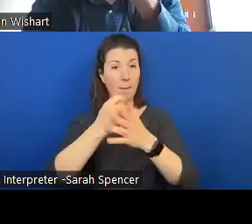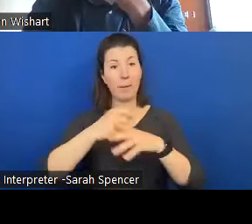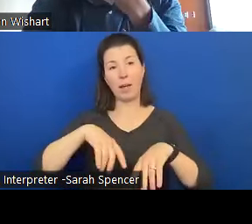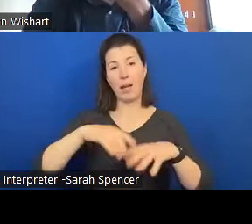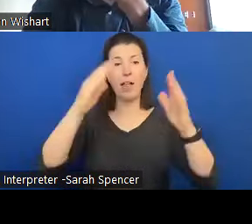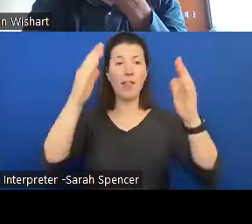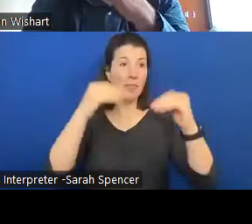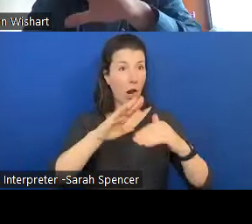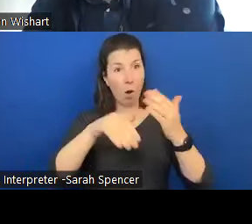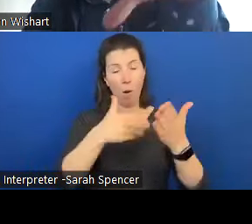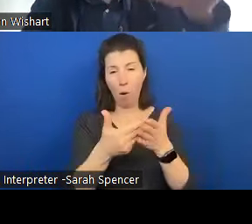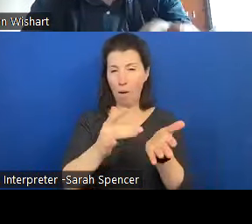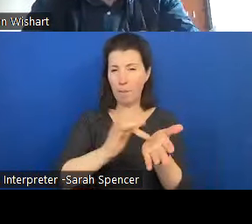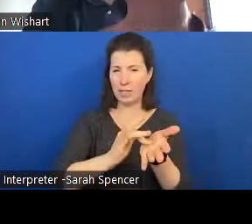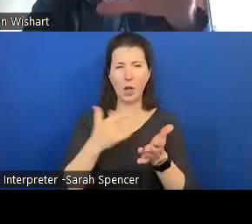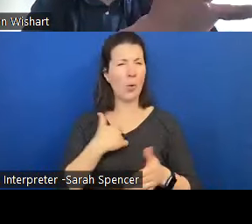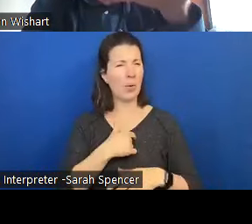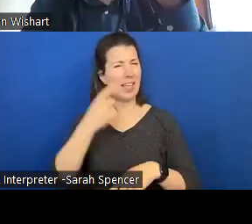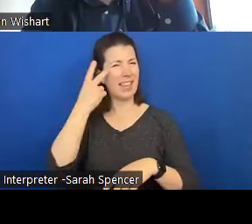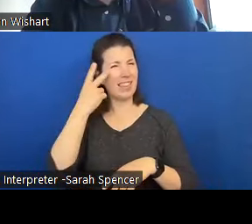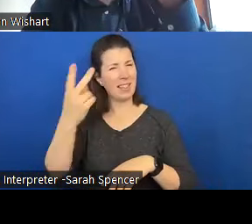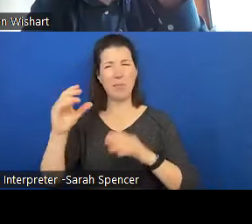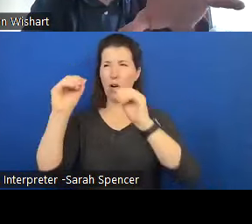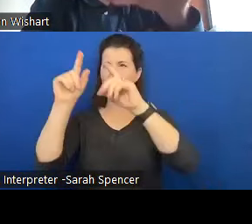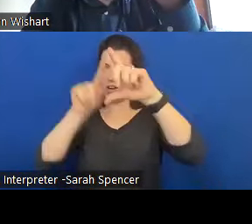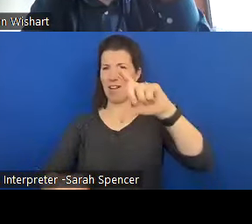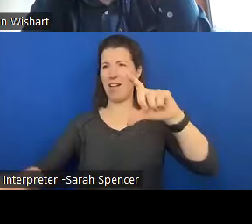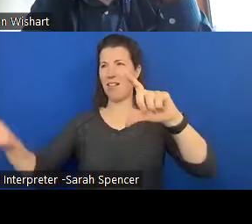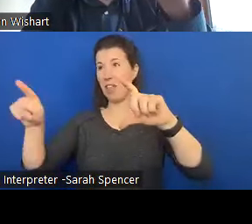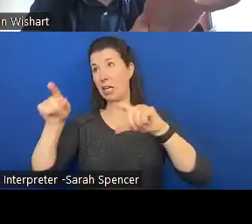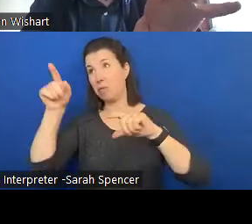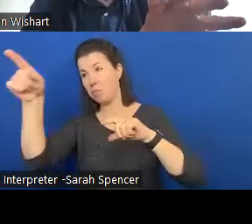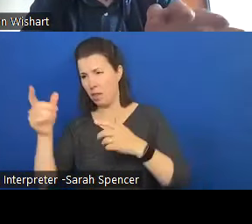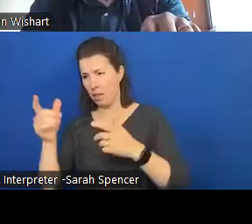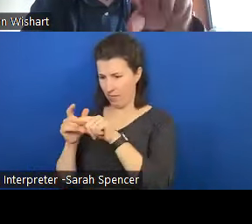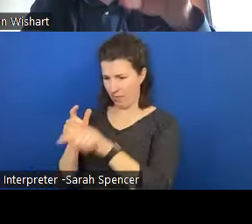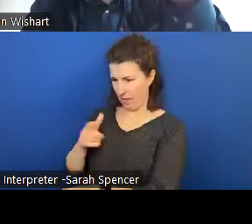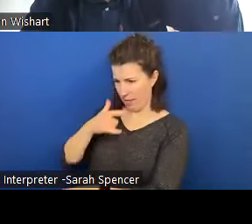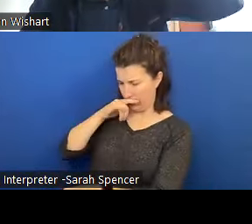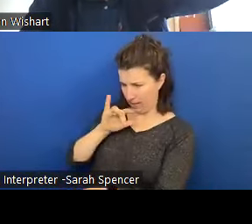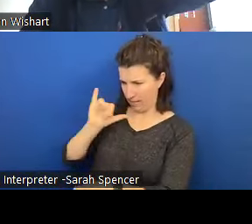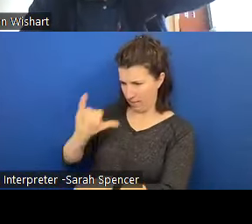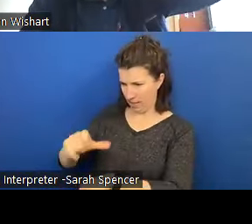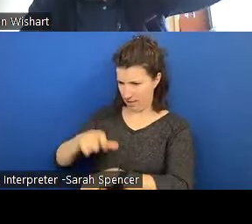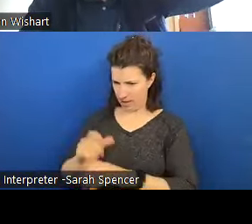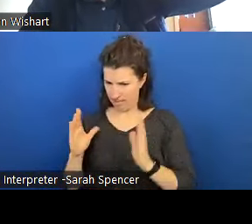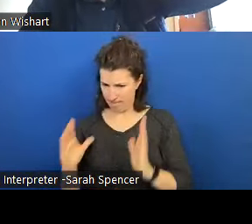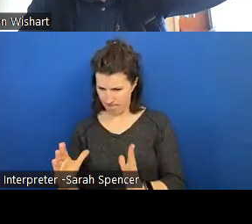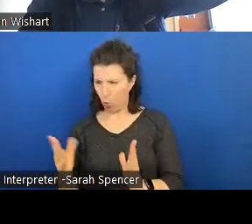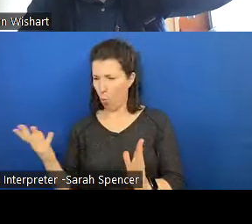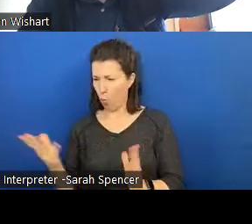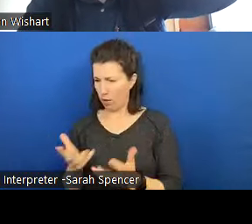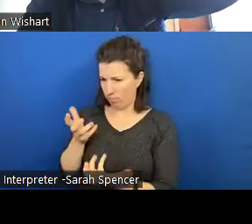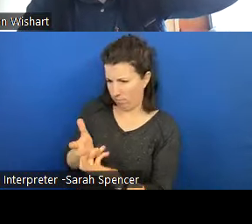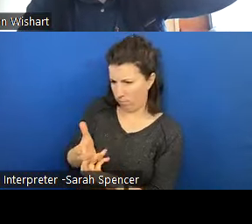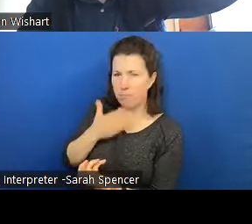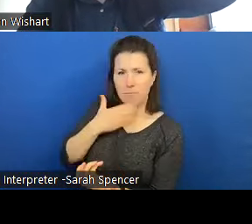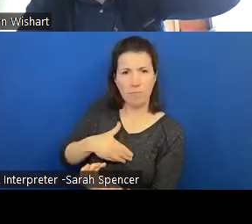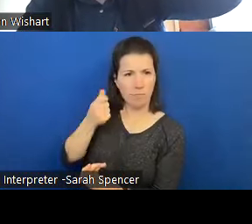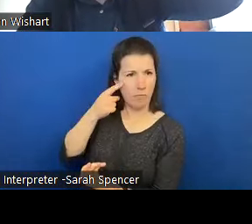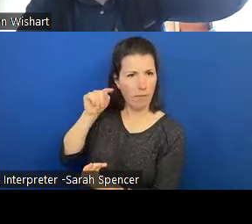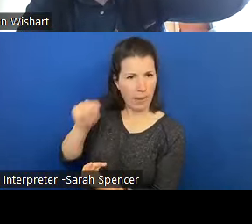it more on this sort of scatter plot of what's appropriate for that child at that time. And of course, physical therapy, occupational